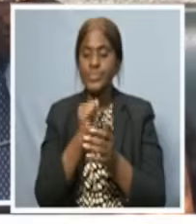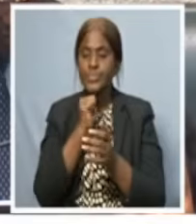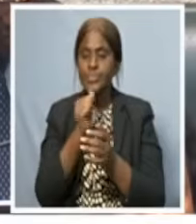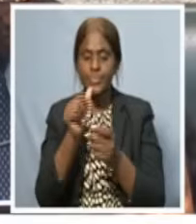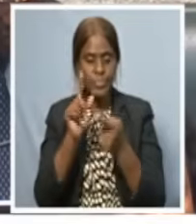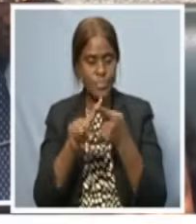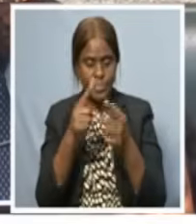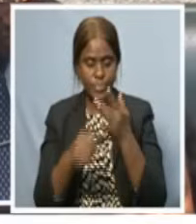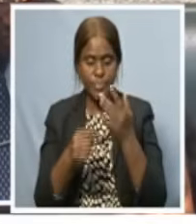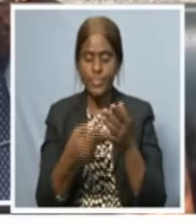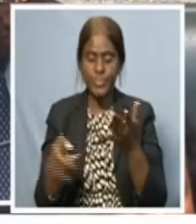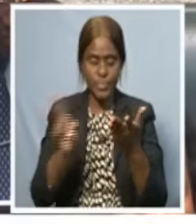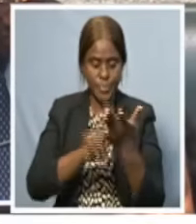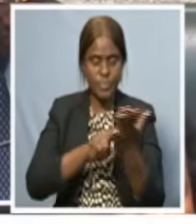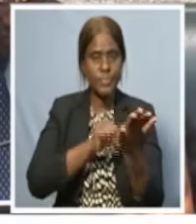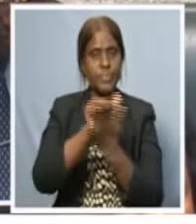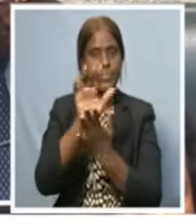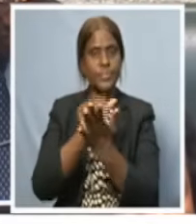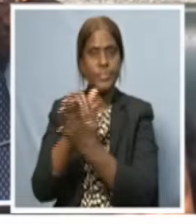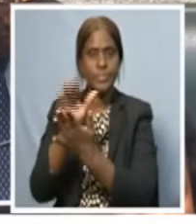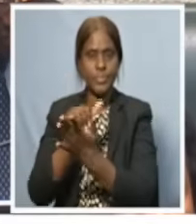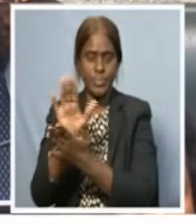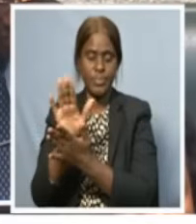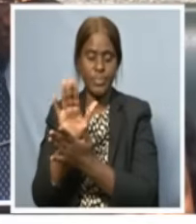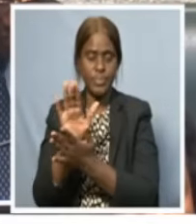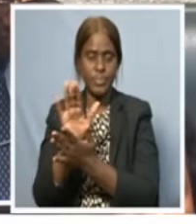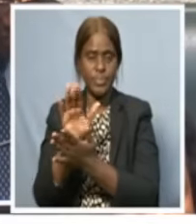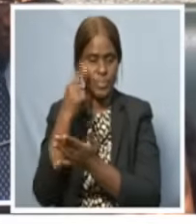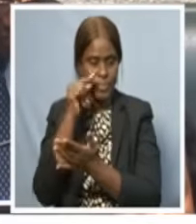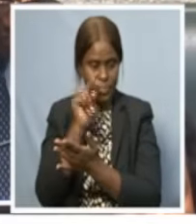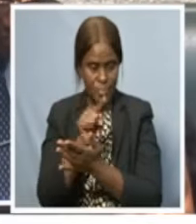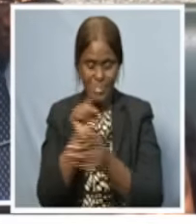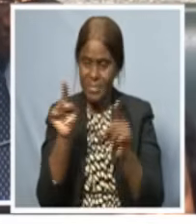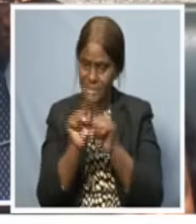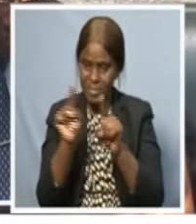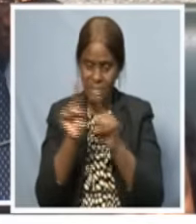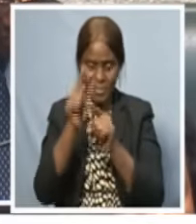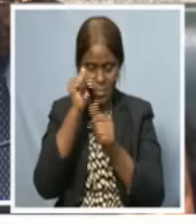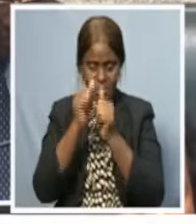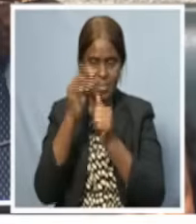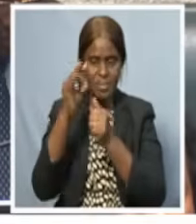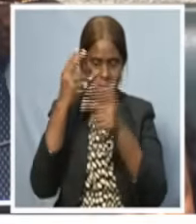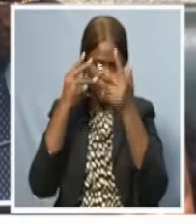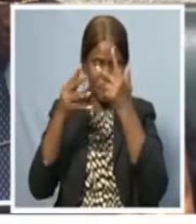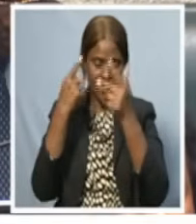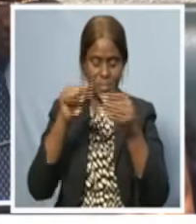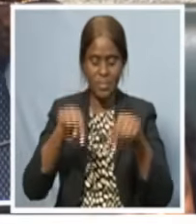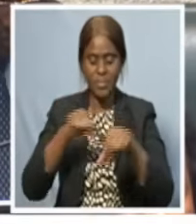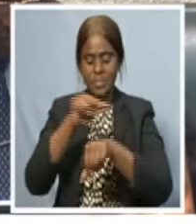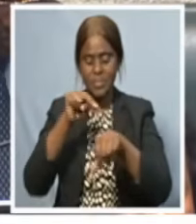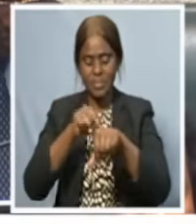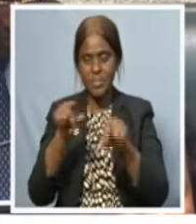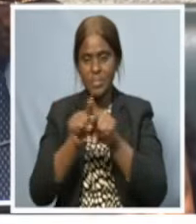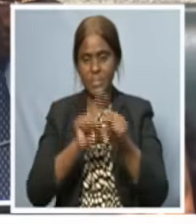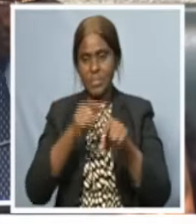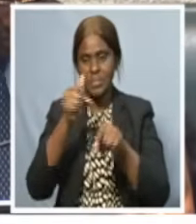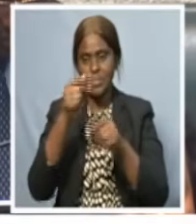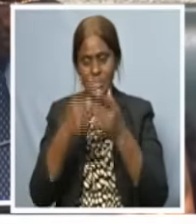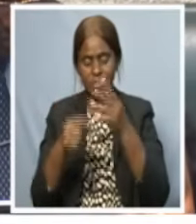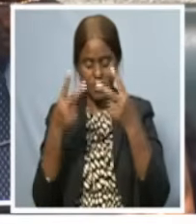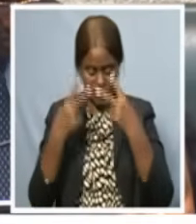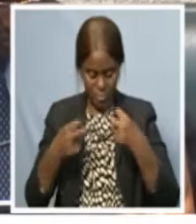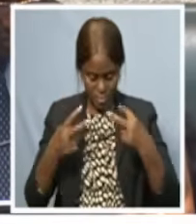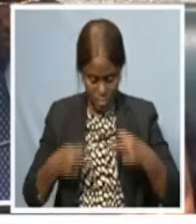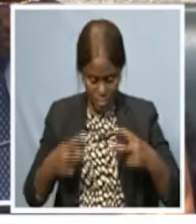not to re-advertise for the sake of transparency for this nation? You are being